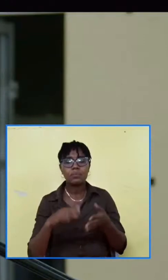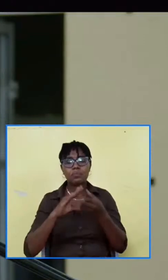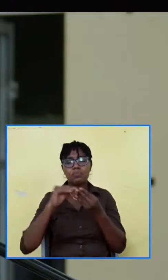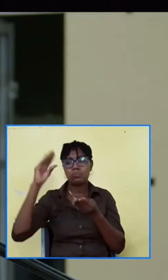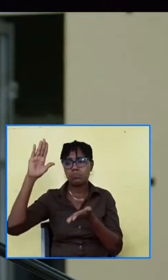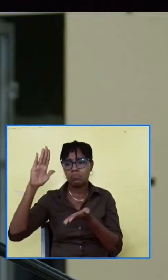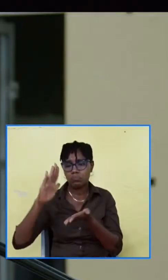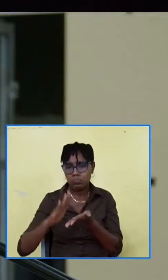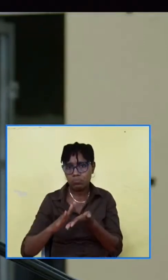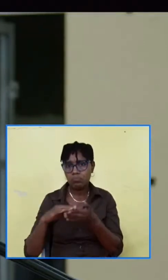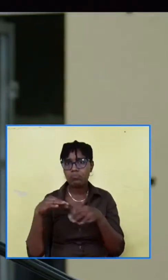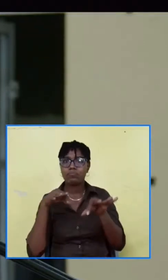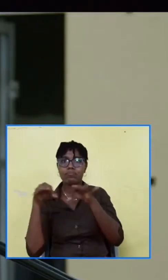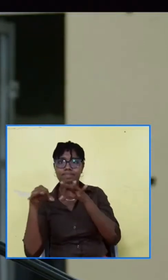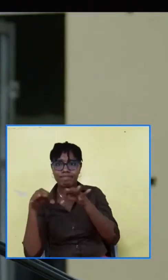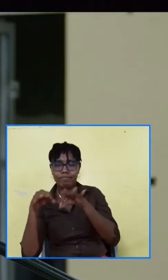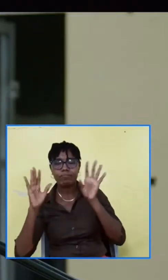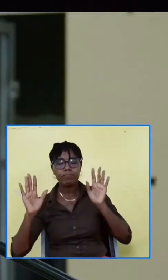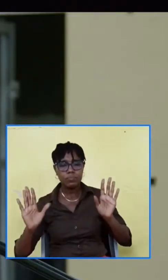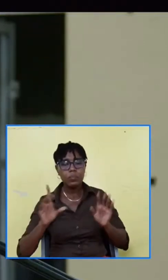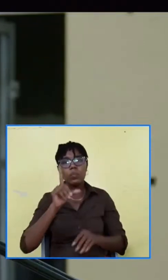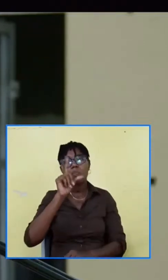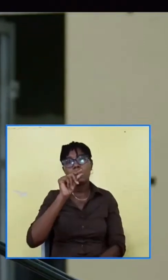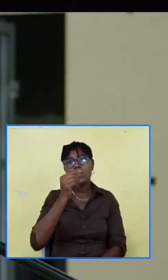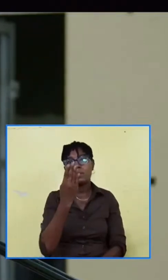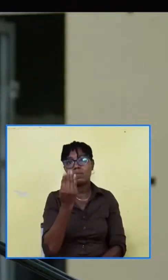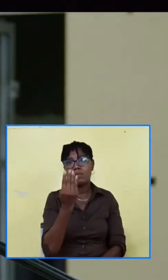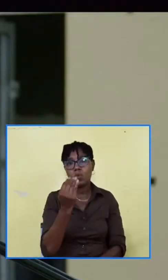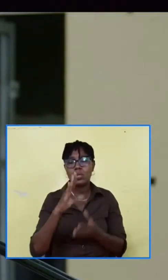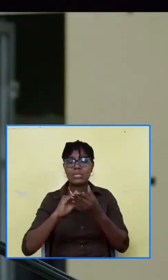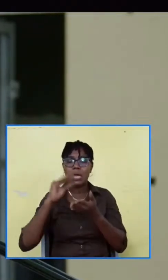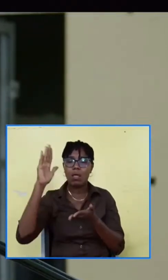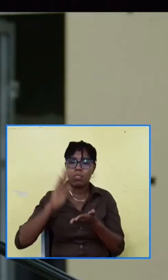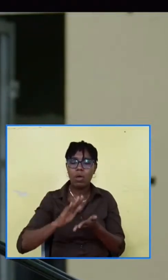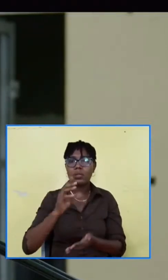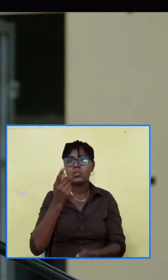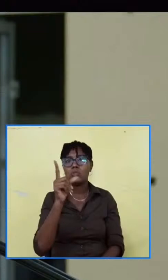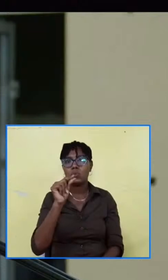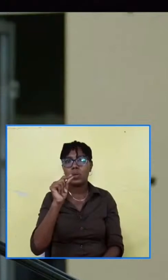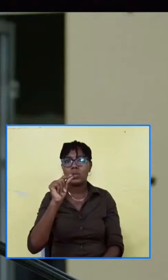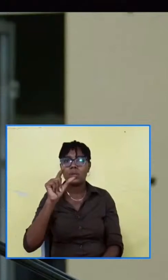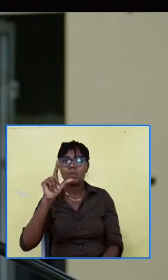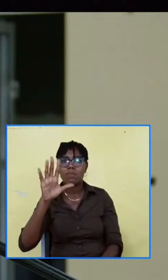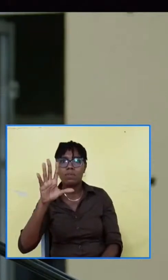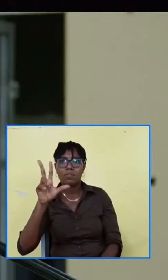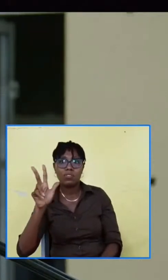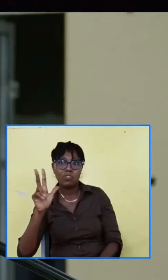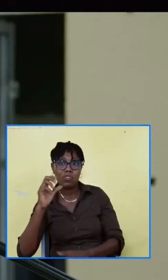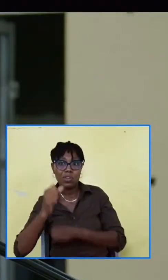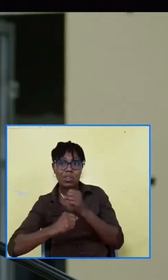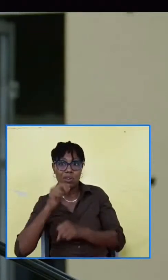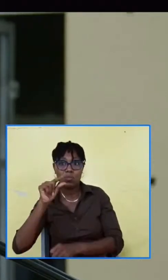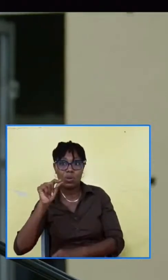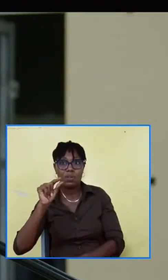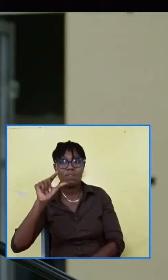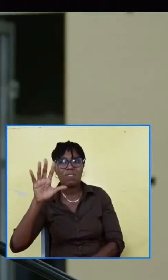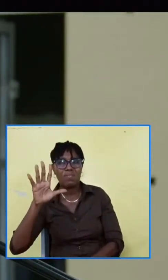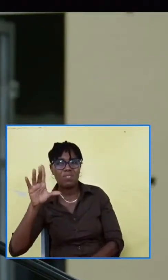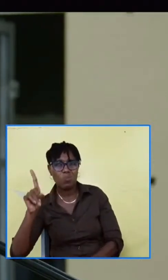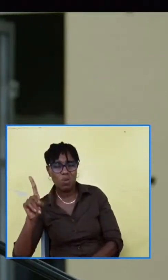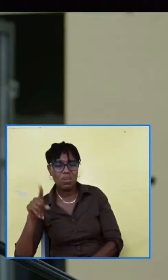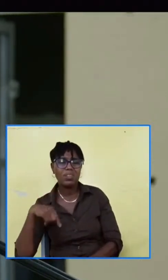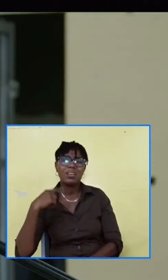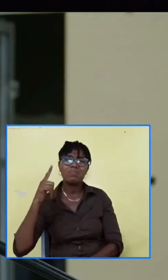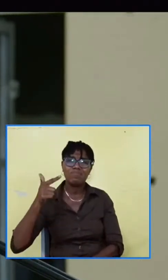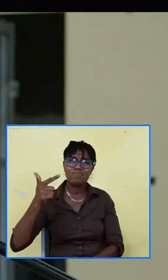that. In 2014, it dropped to 2053. In 2017, it was 2051. So it was kind of